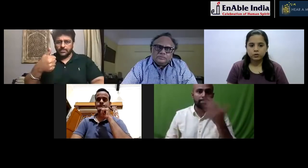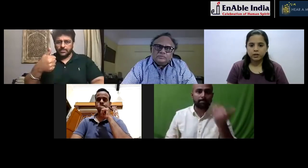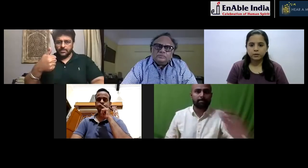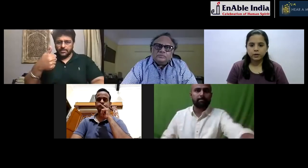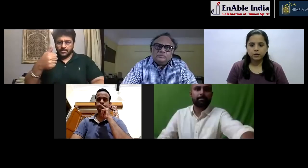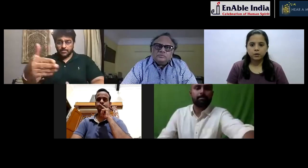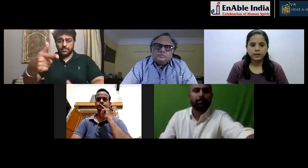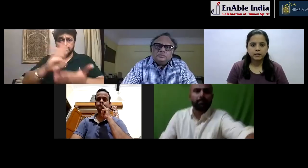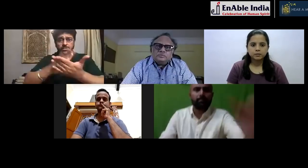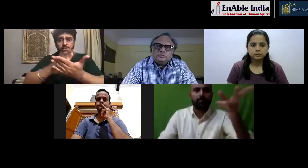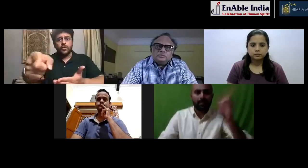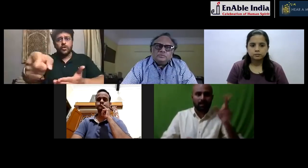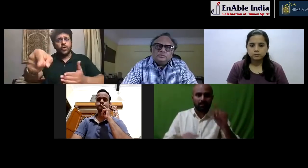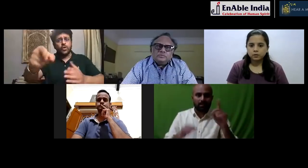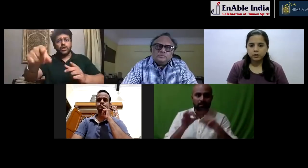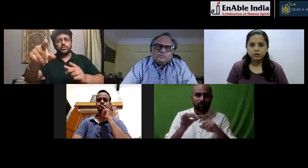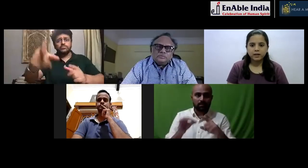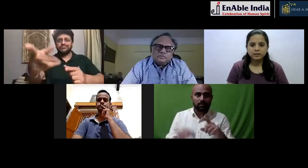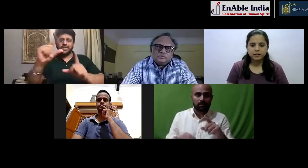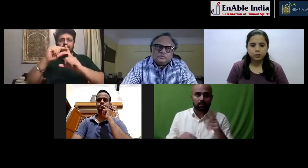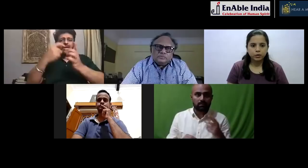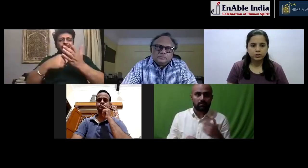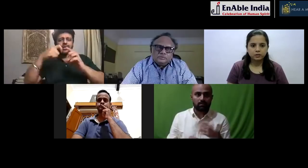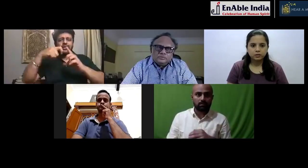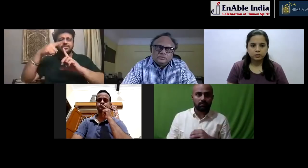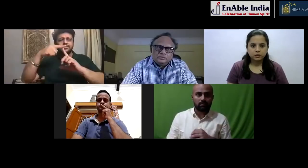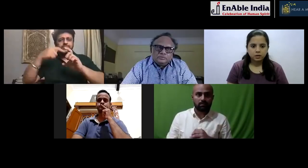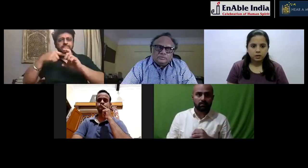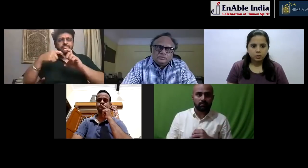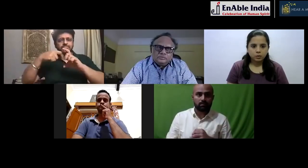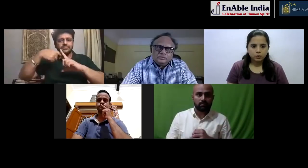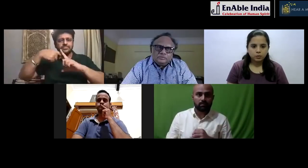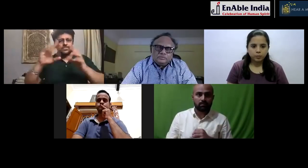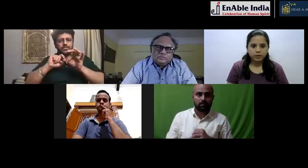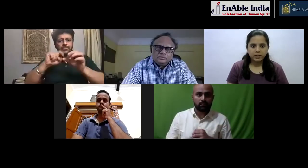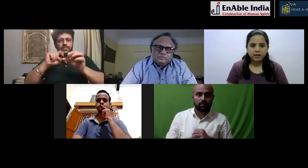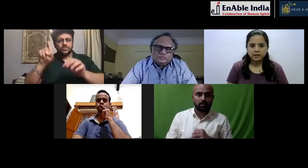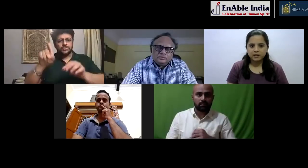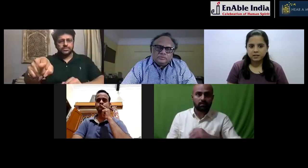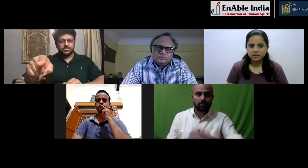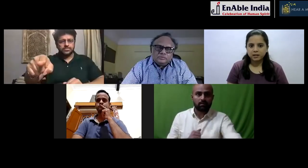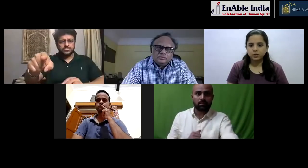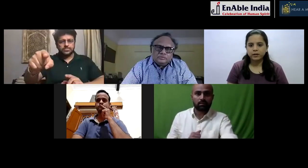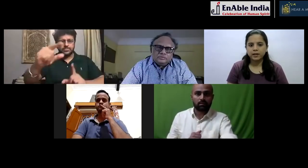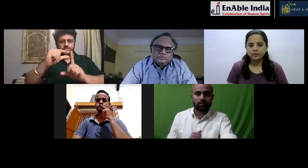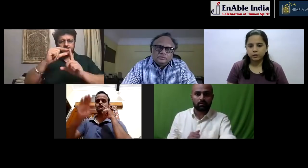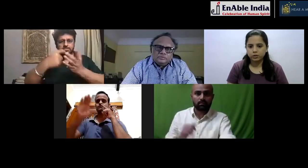Yeah, Tushar, you can go ahead. You can translate the question. What Pratik has asked, he has already asked the